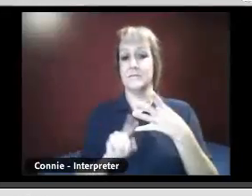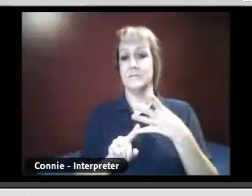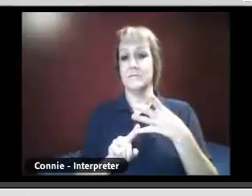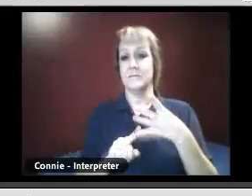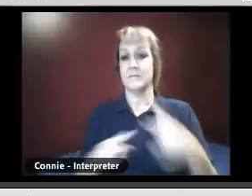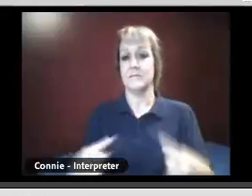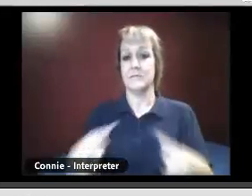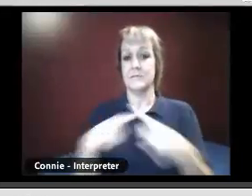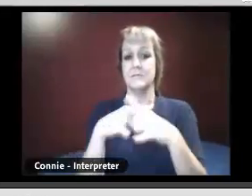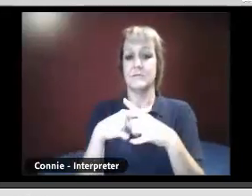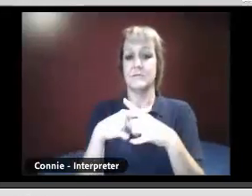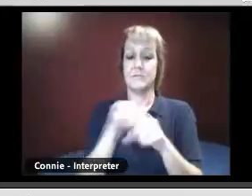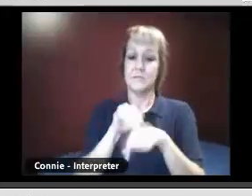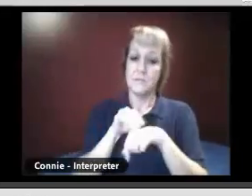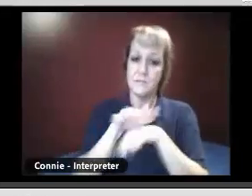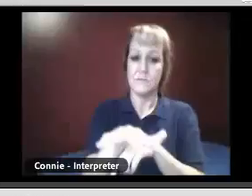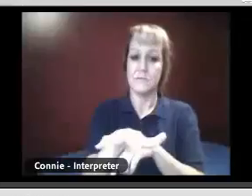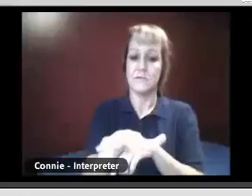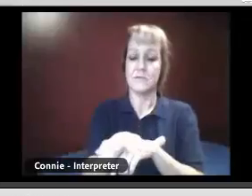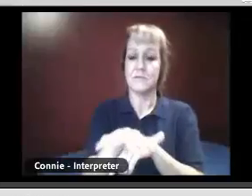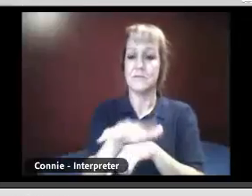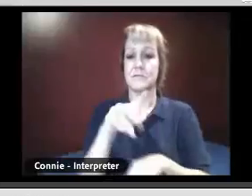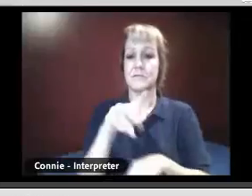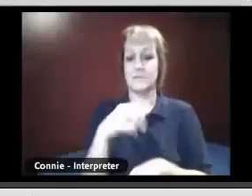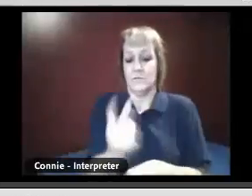impact the disputing parties. True or false?